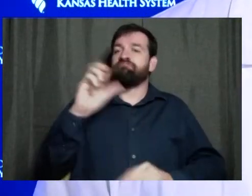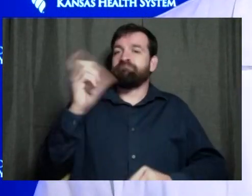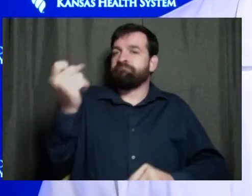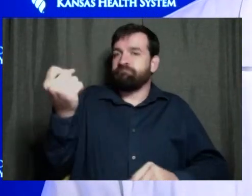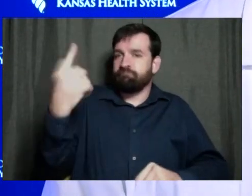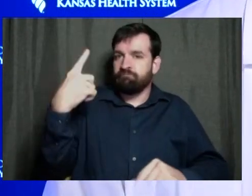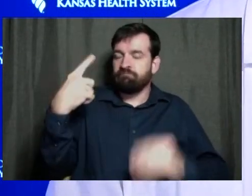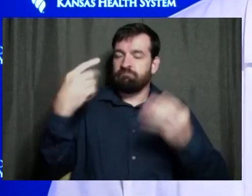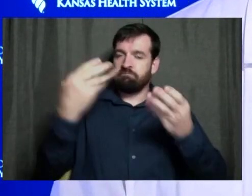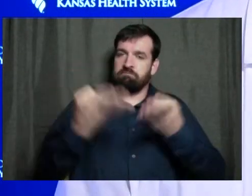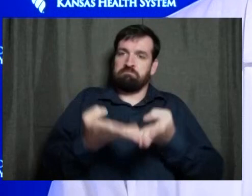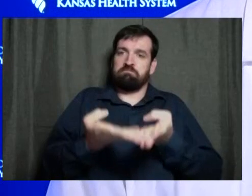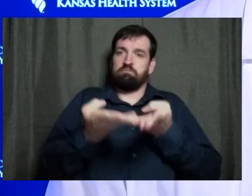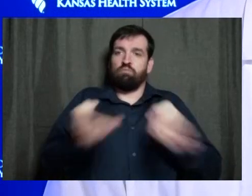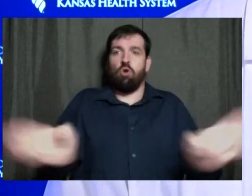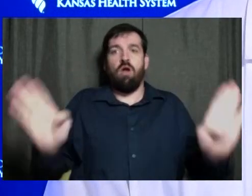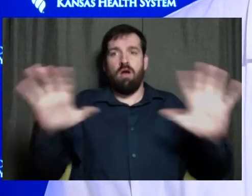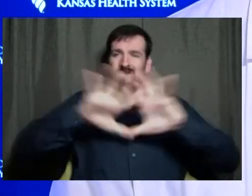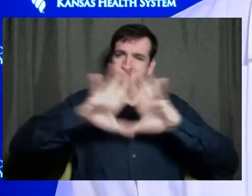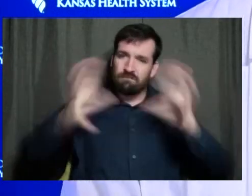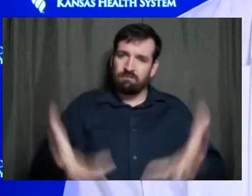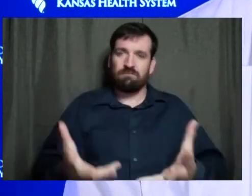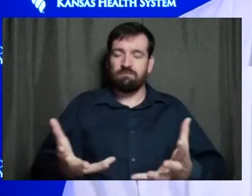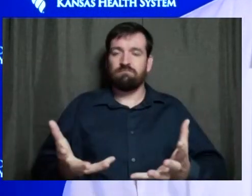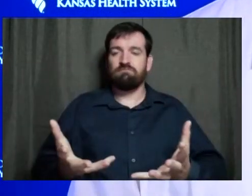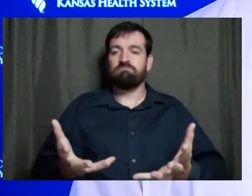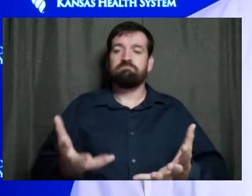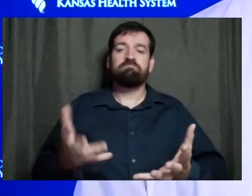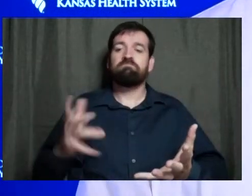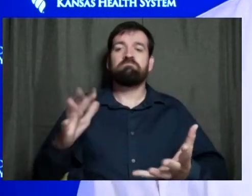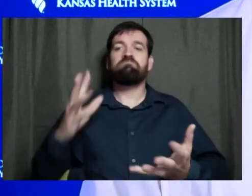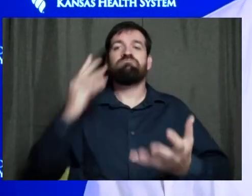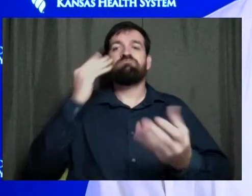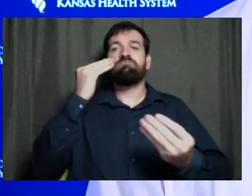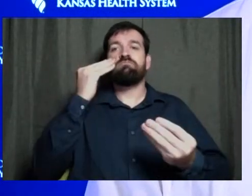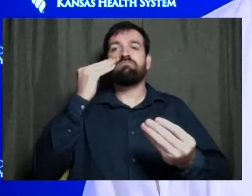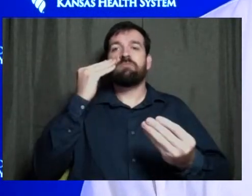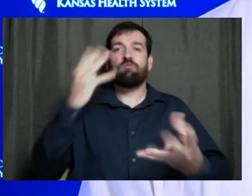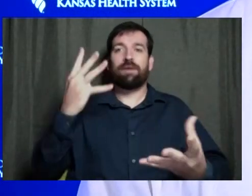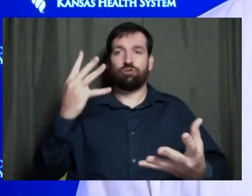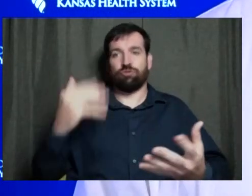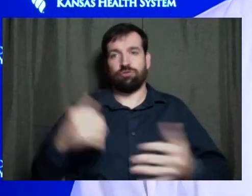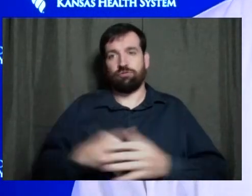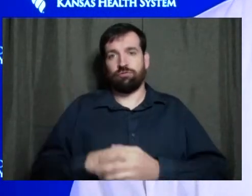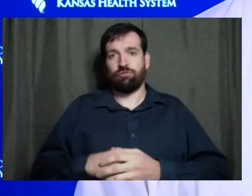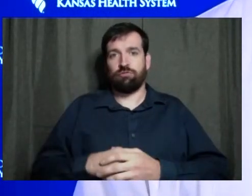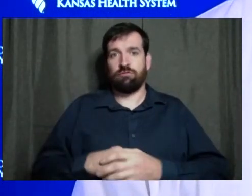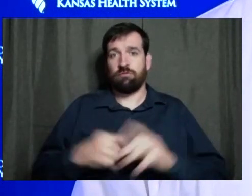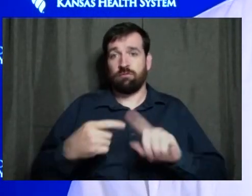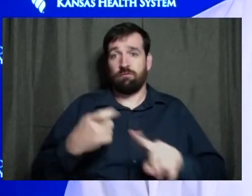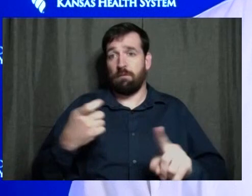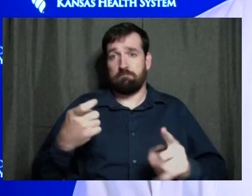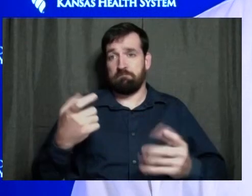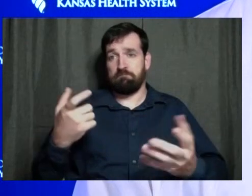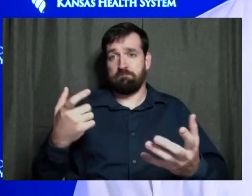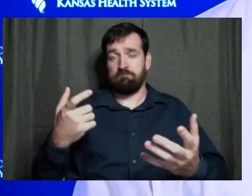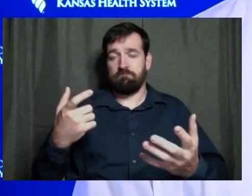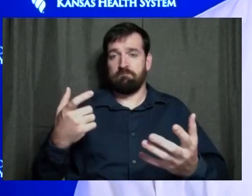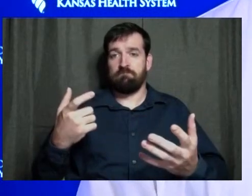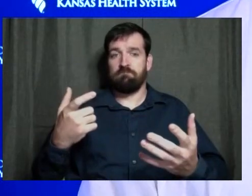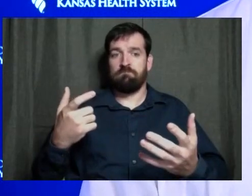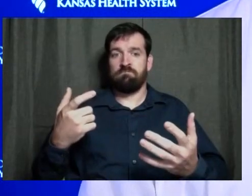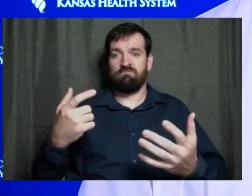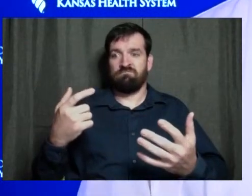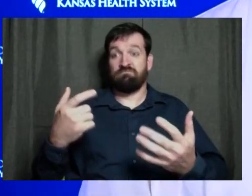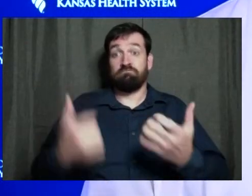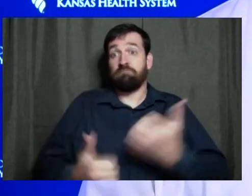broad or overreaching information that we've garnered from really the vast majority of the data.